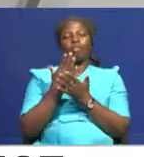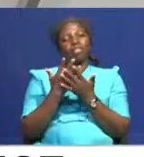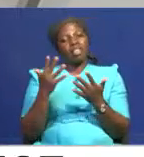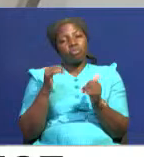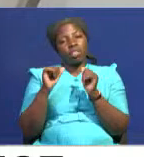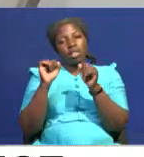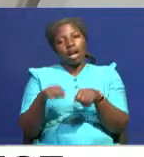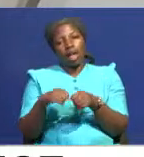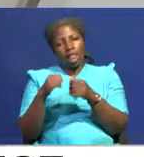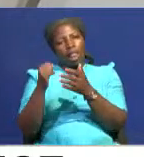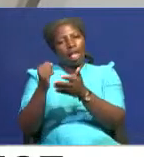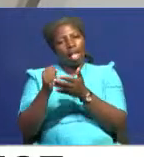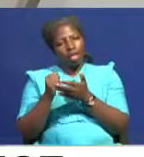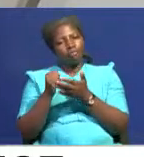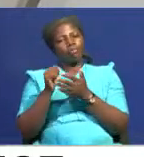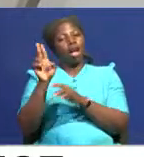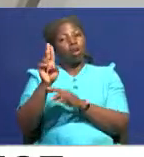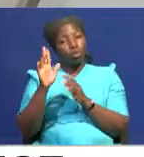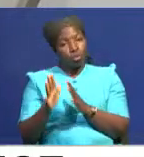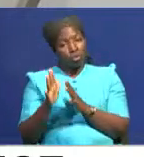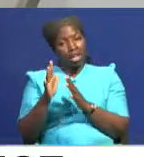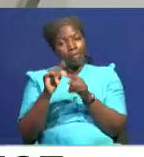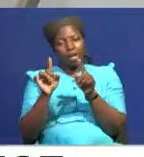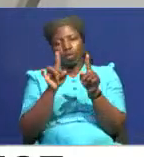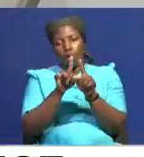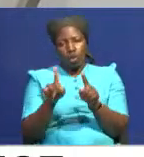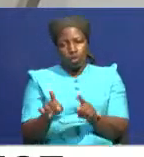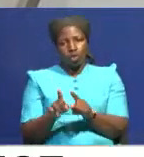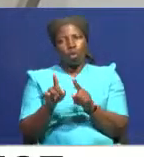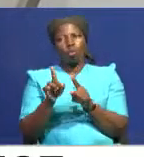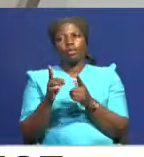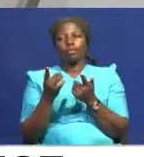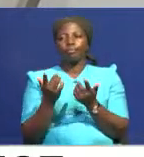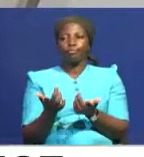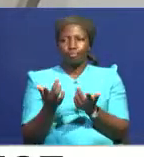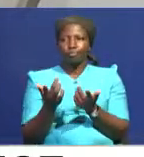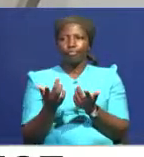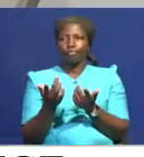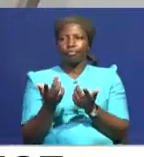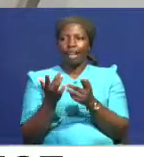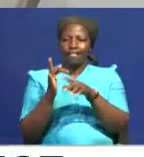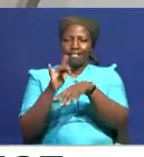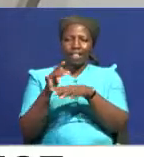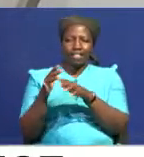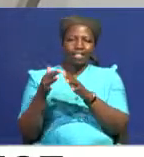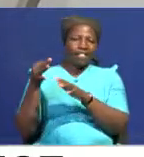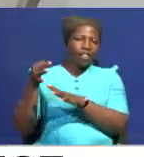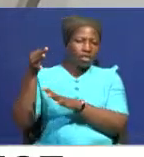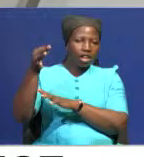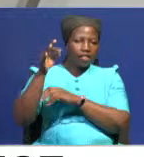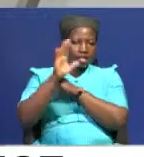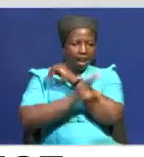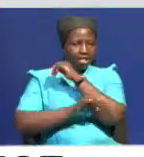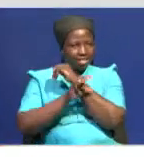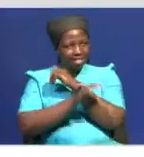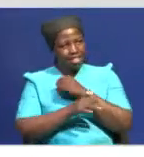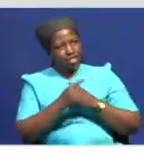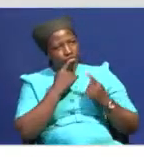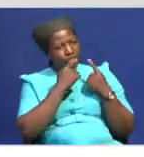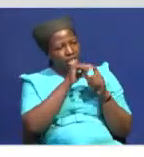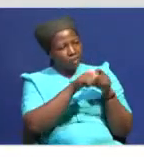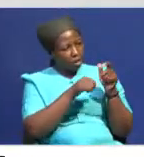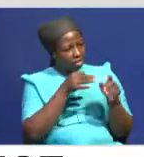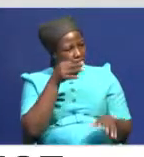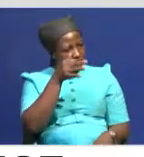aspects that can be able to help consumers, but also take into effect the future of the country. Talking about the future